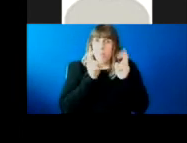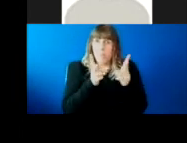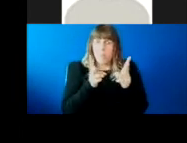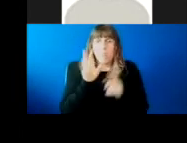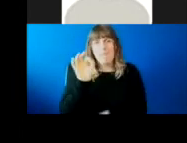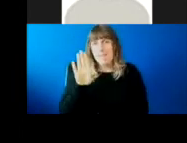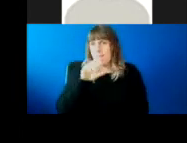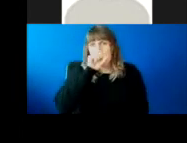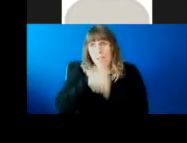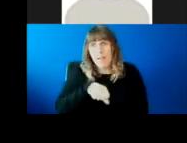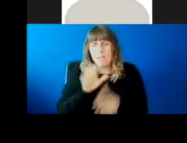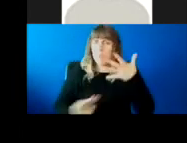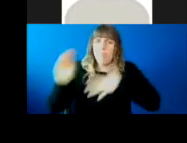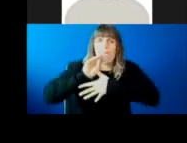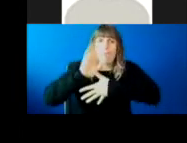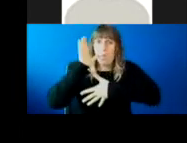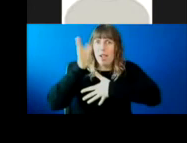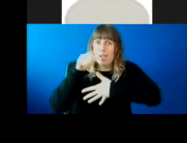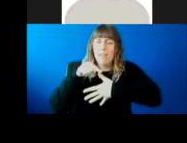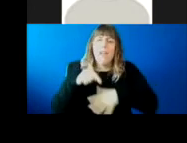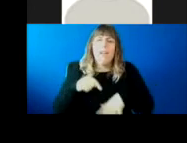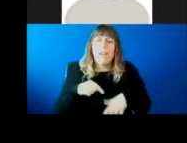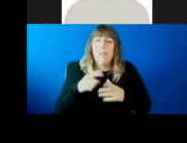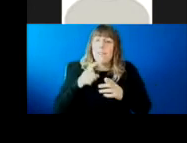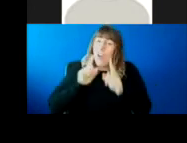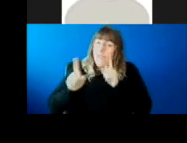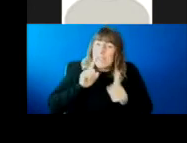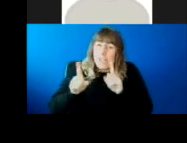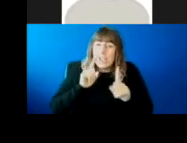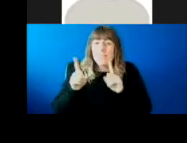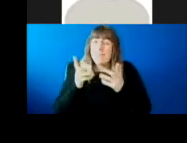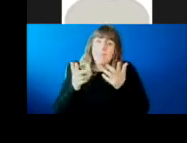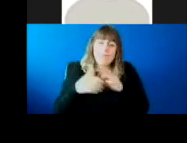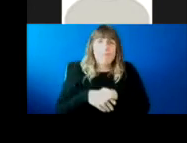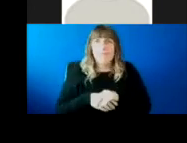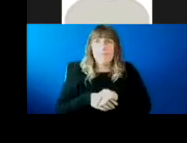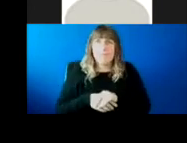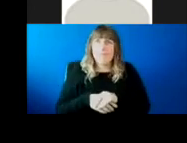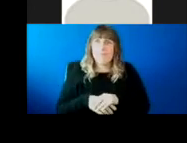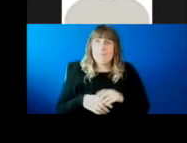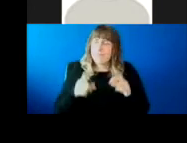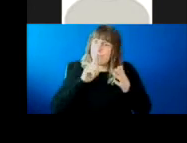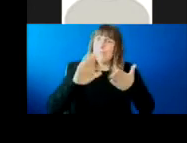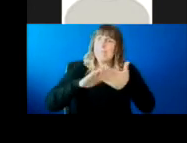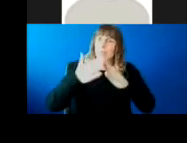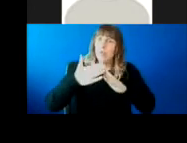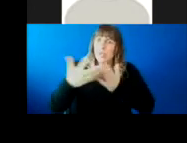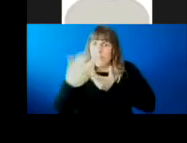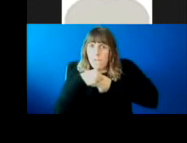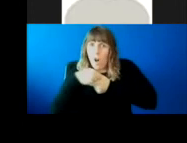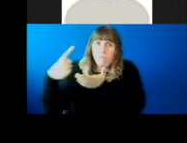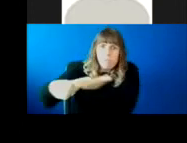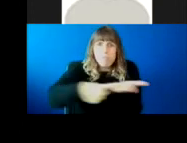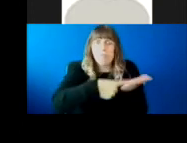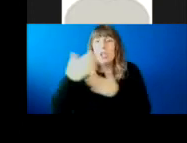that. And then, yeah, like conversational content, anything that you can do to get your community talking or